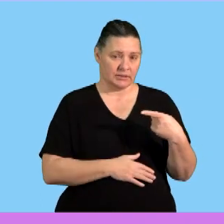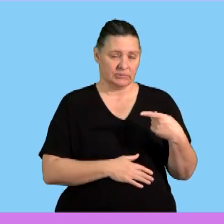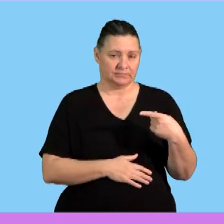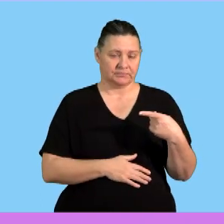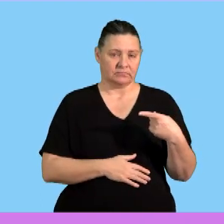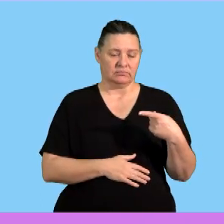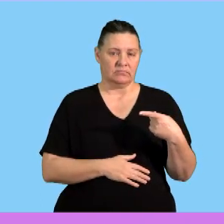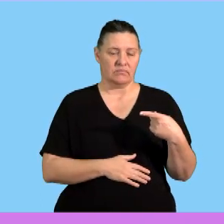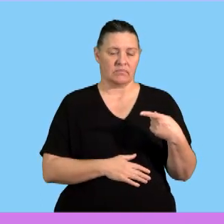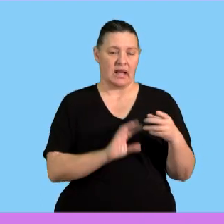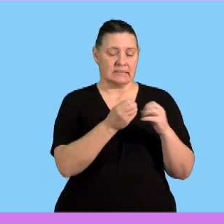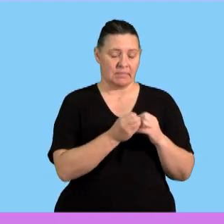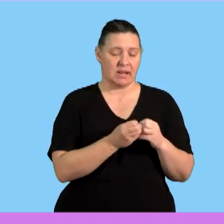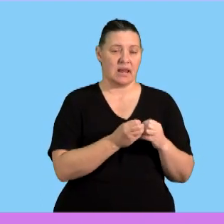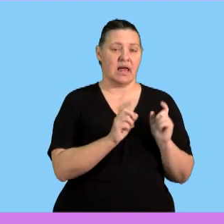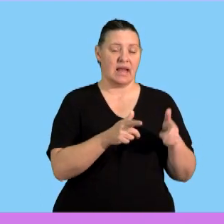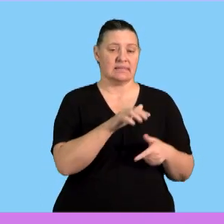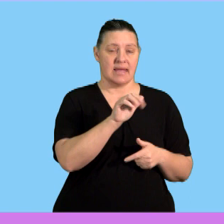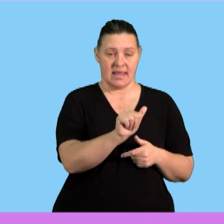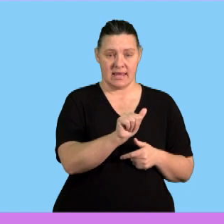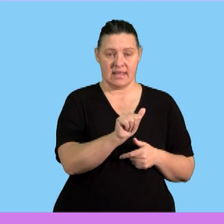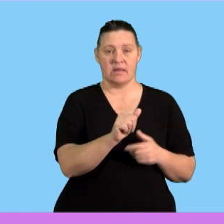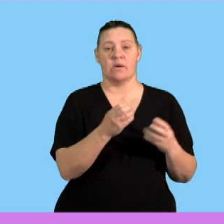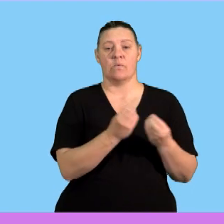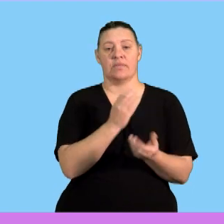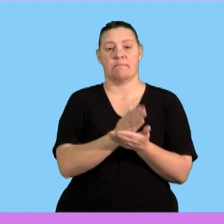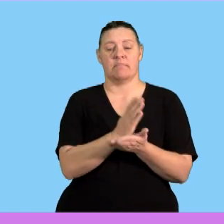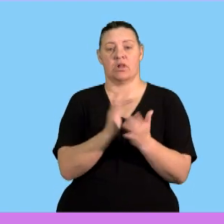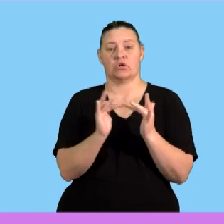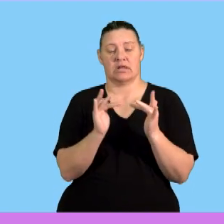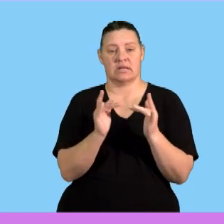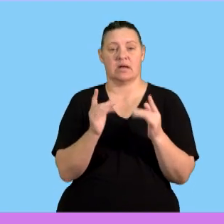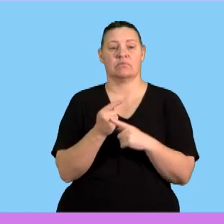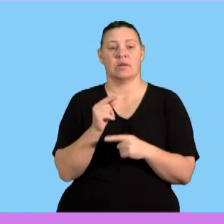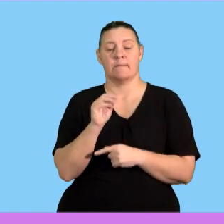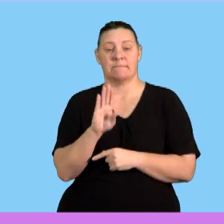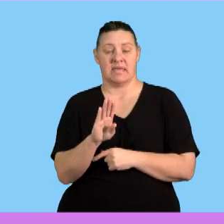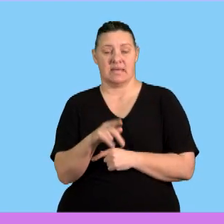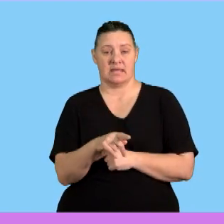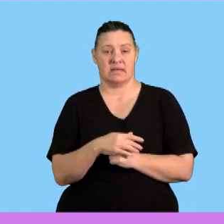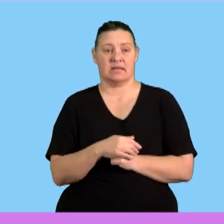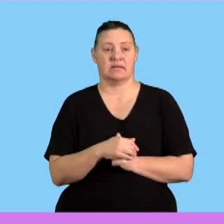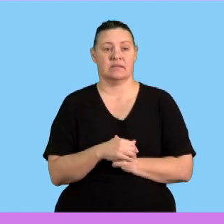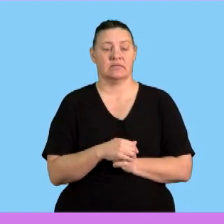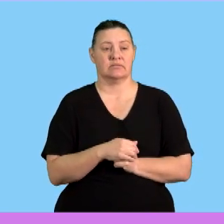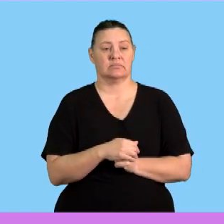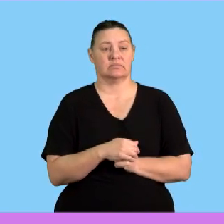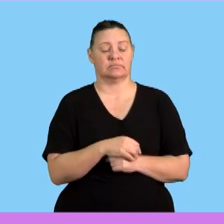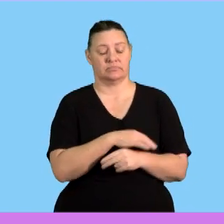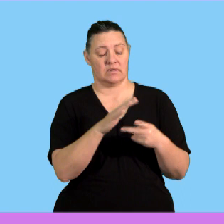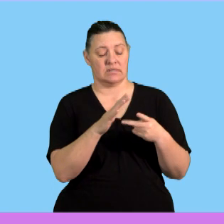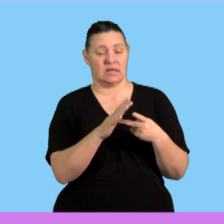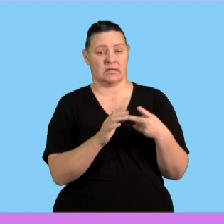We assemble legs A, as we can see there, with the middle connector, which is B, this part here.